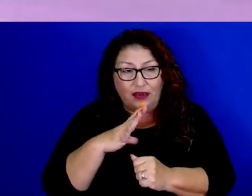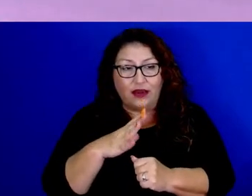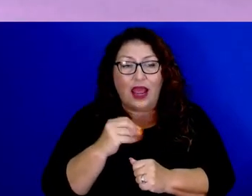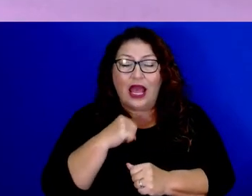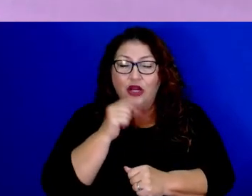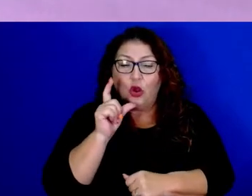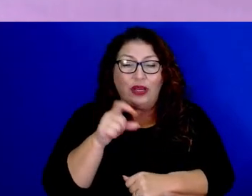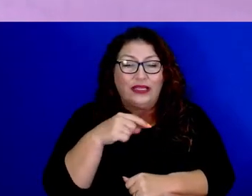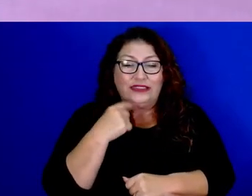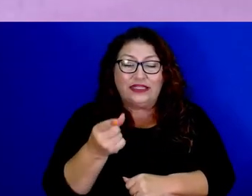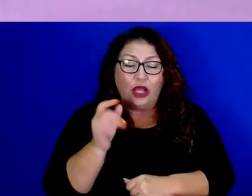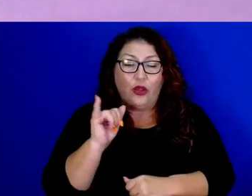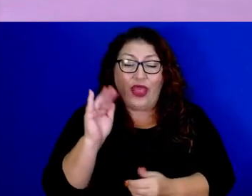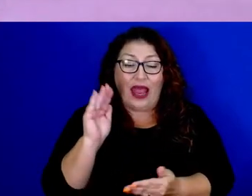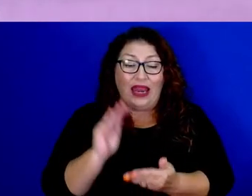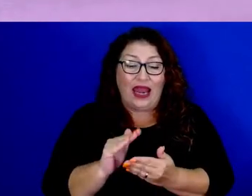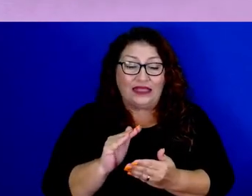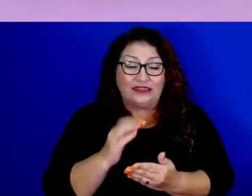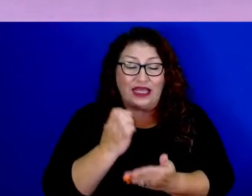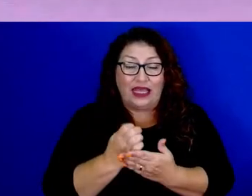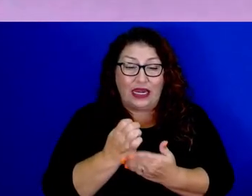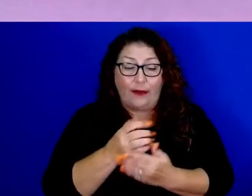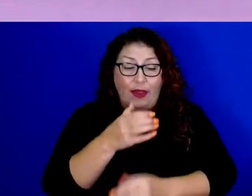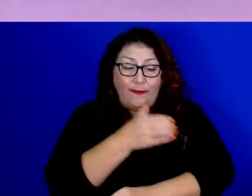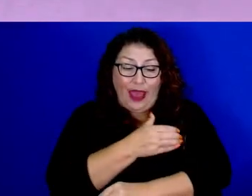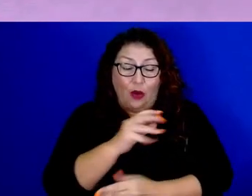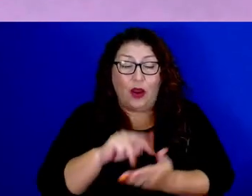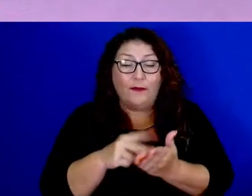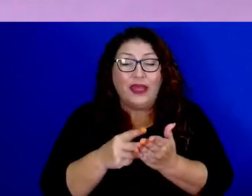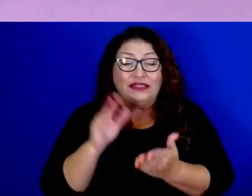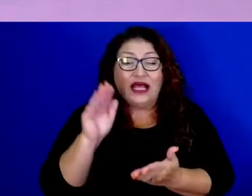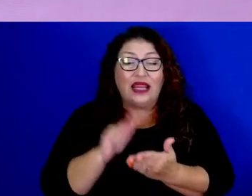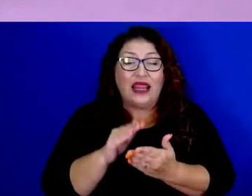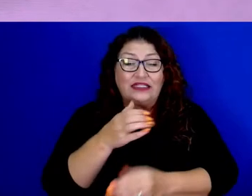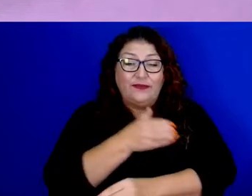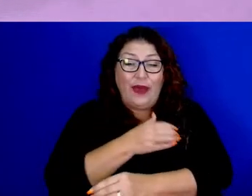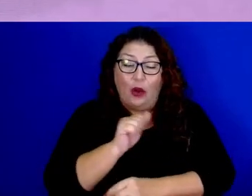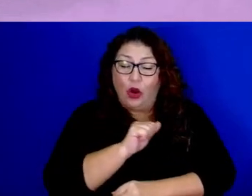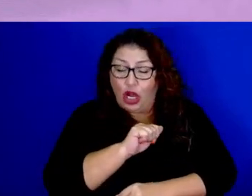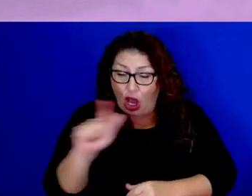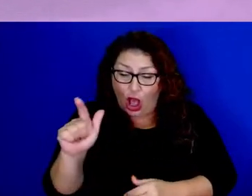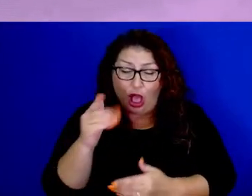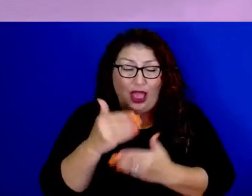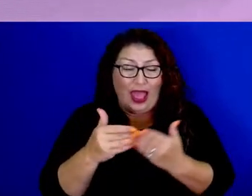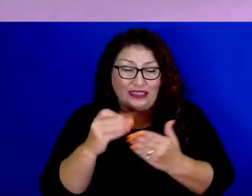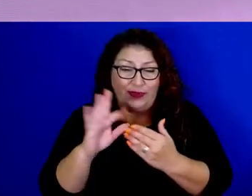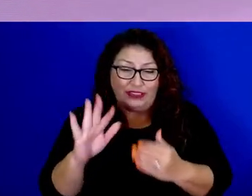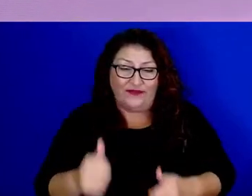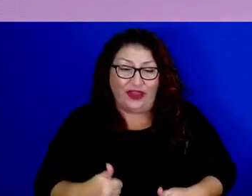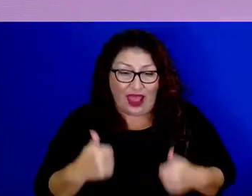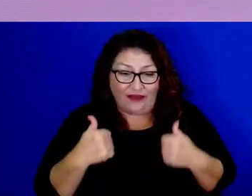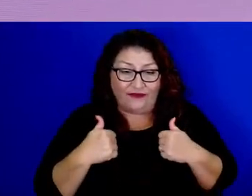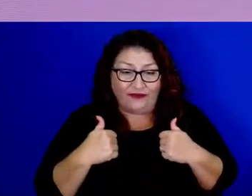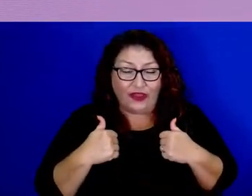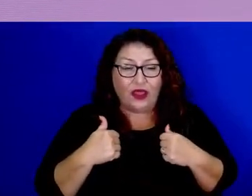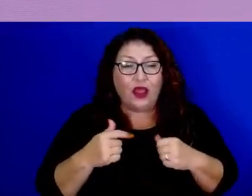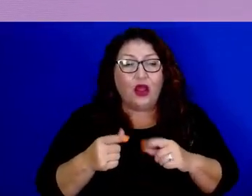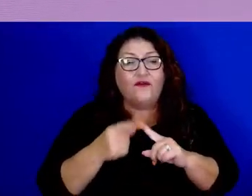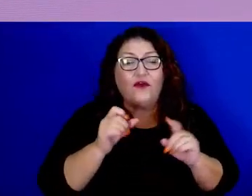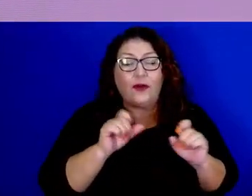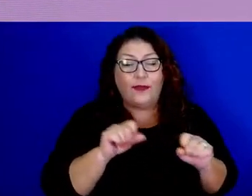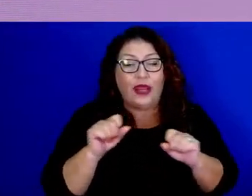economic power means less power in all aspects of life, from being able to leave an